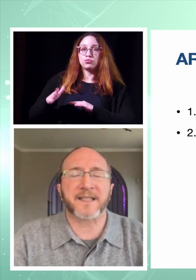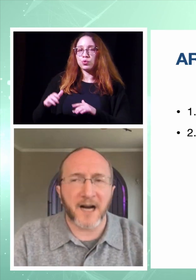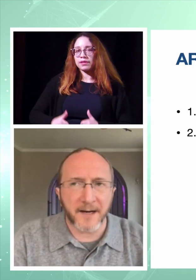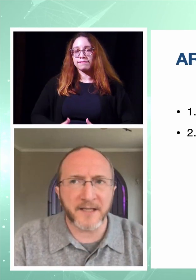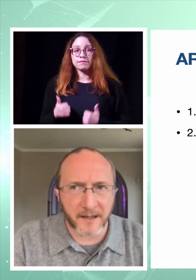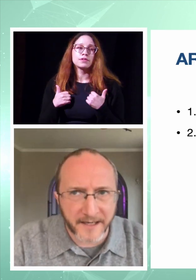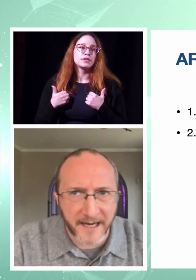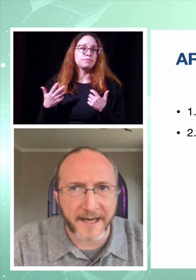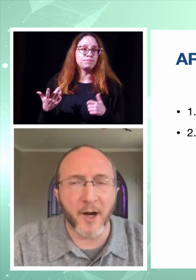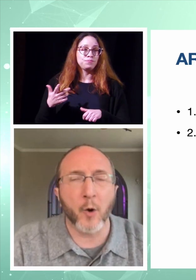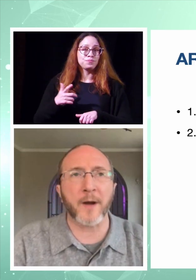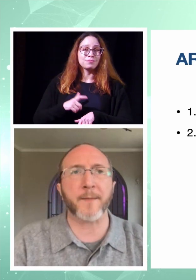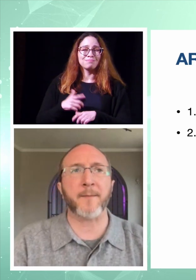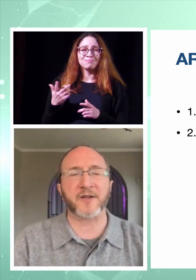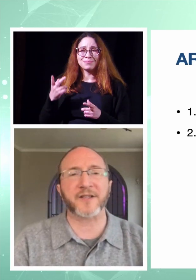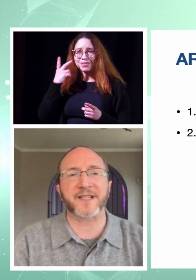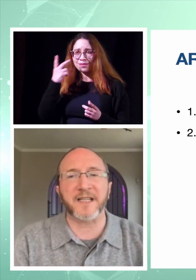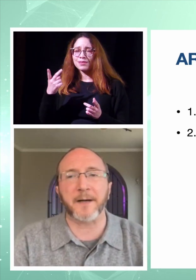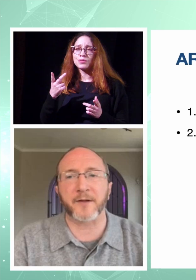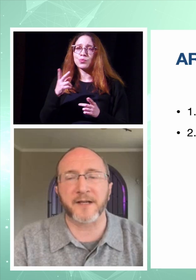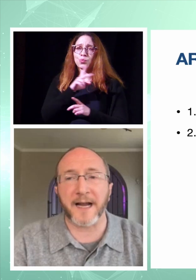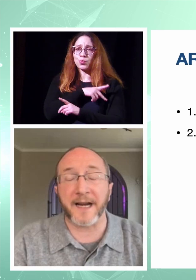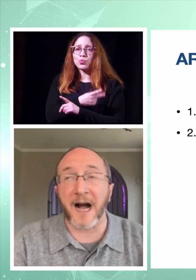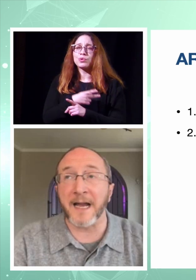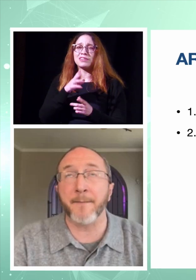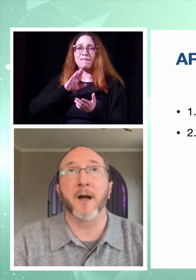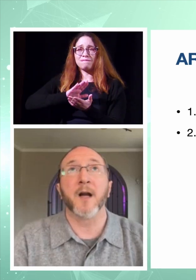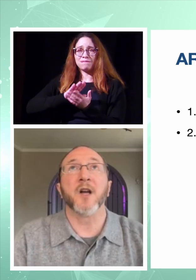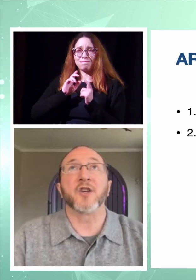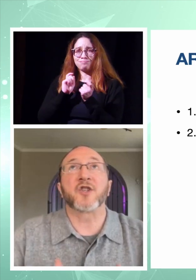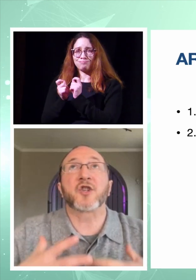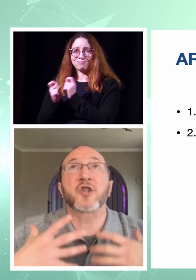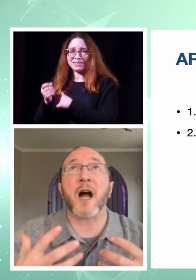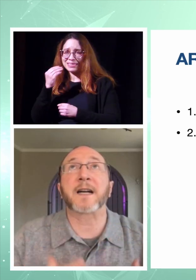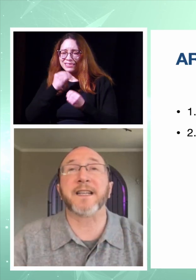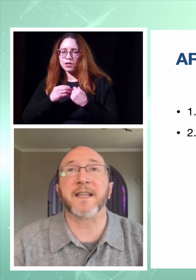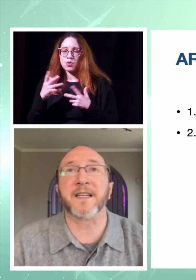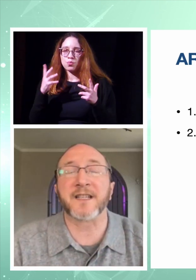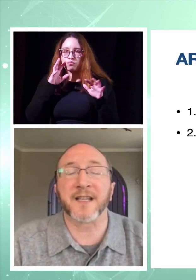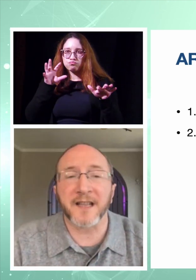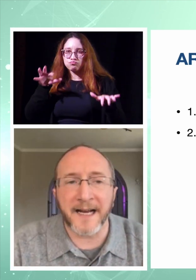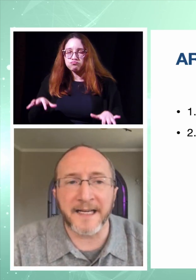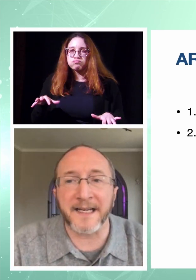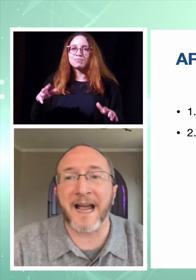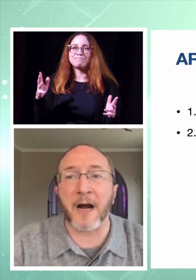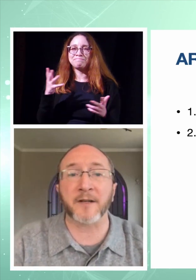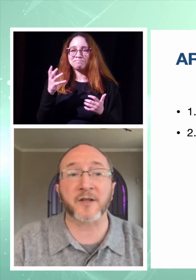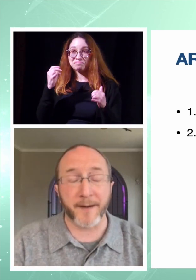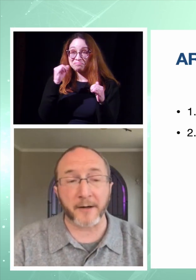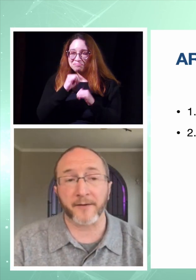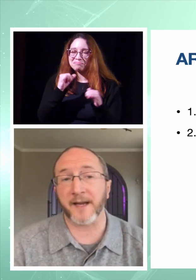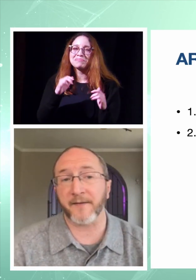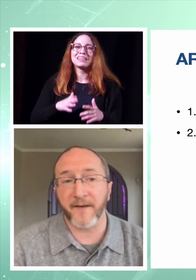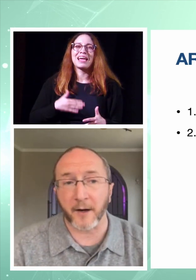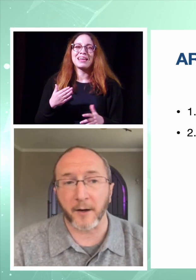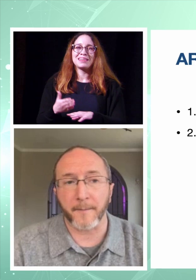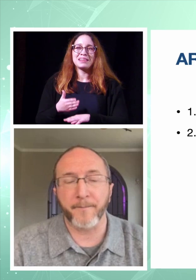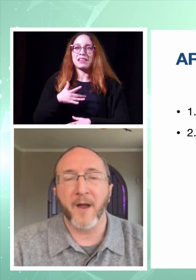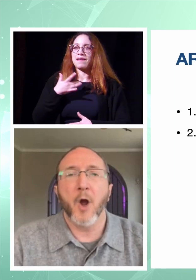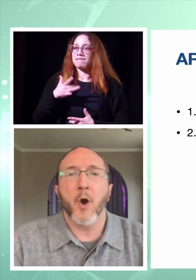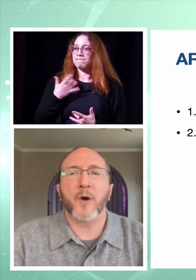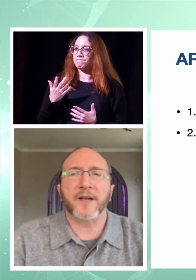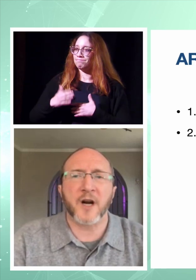And time again, when my patients clean up their diet, I am shocked and delighted at how much better they